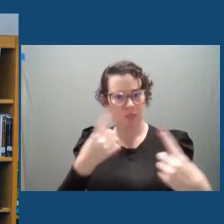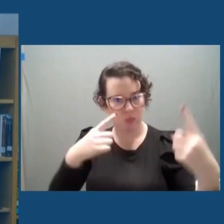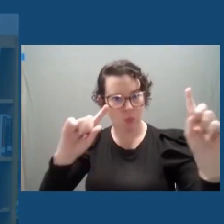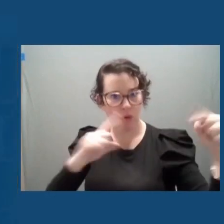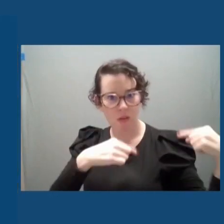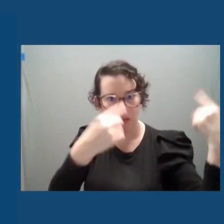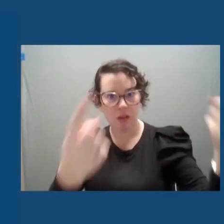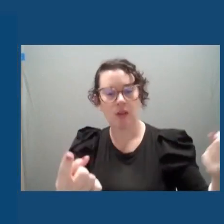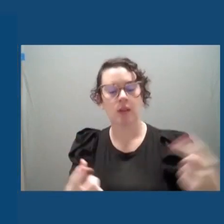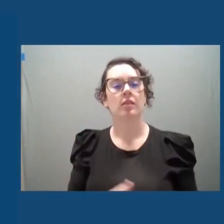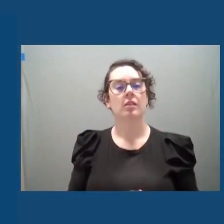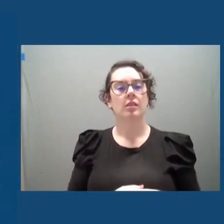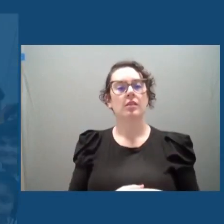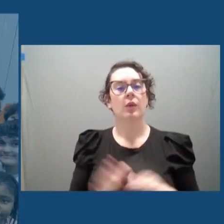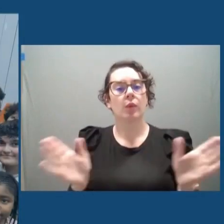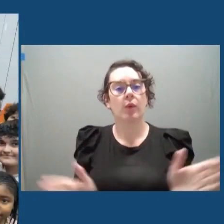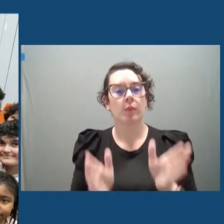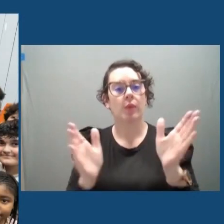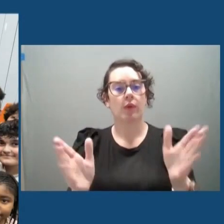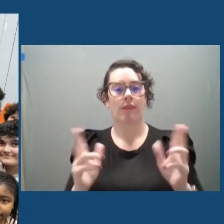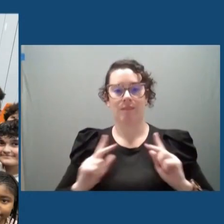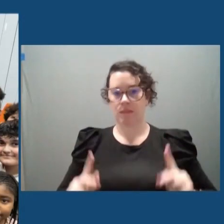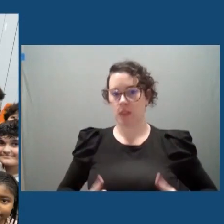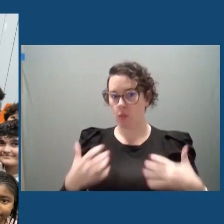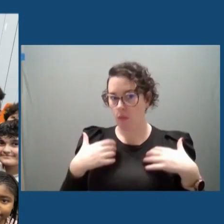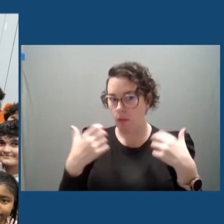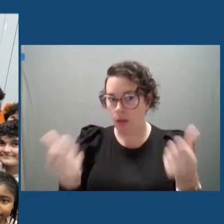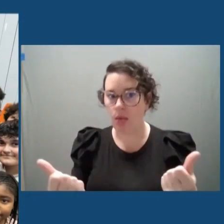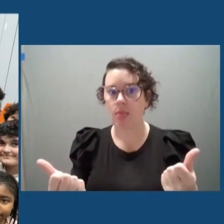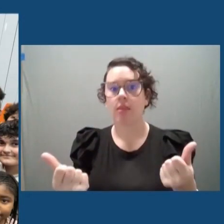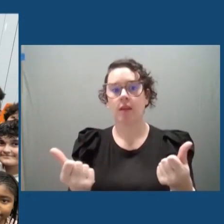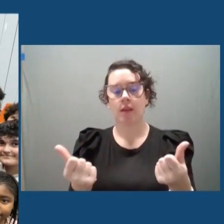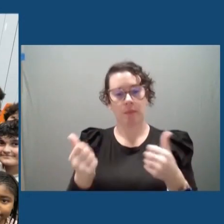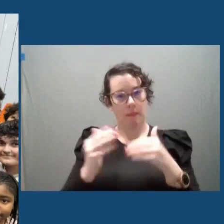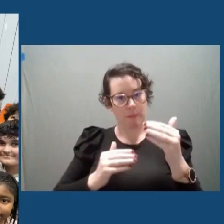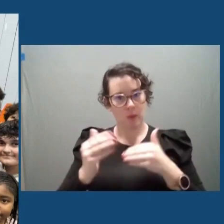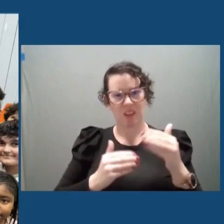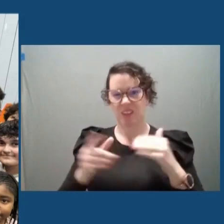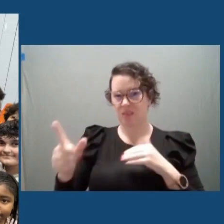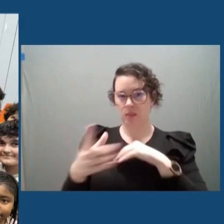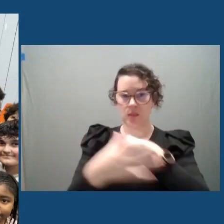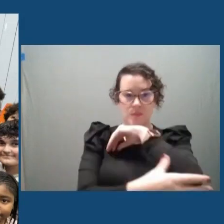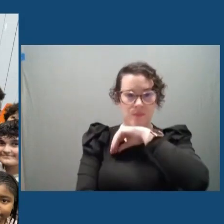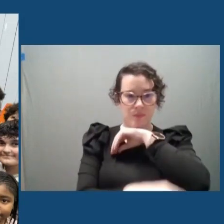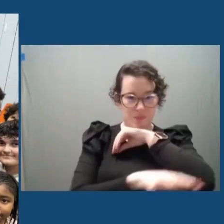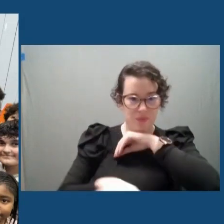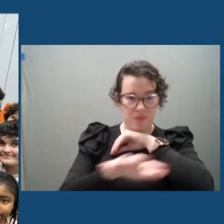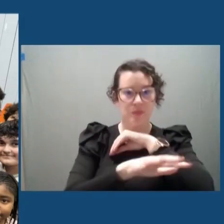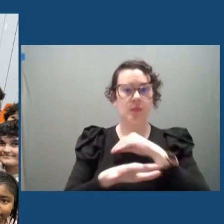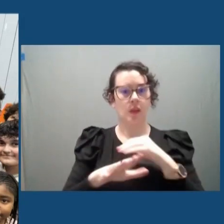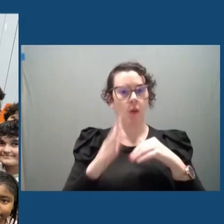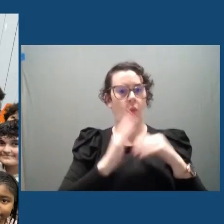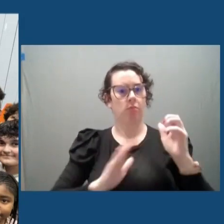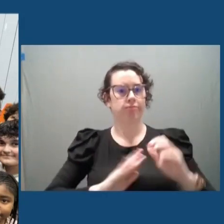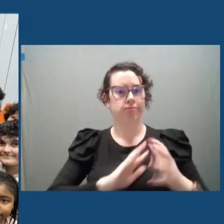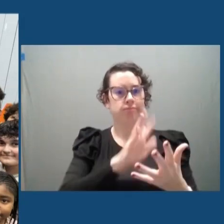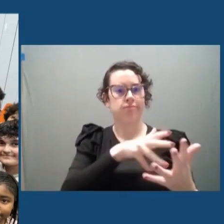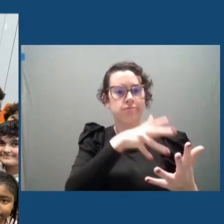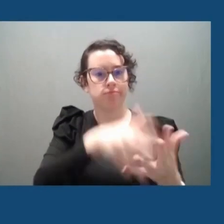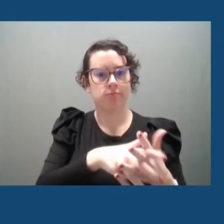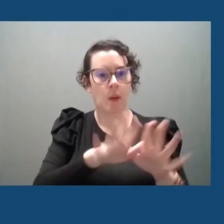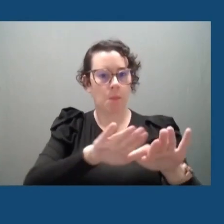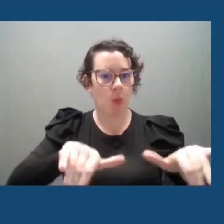We're also promoting physical health and well-being by building pools in underserved areas and teaching people to swim.